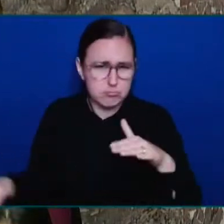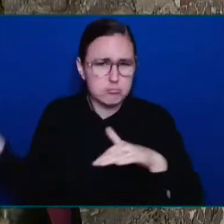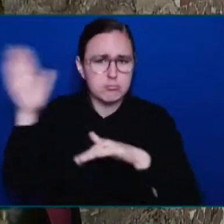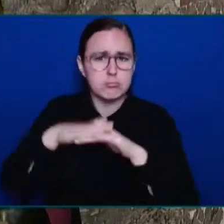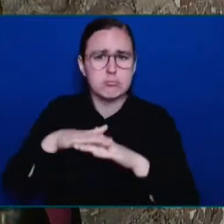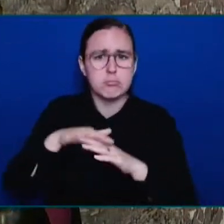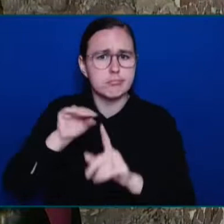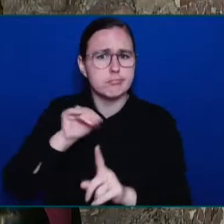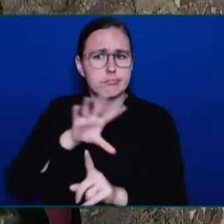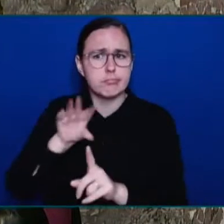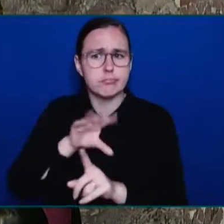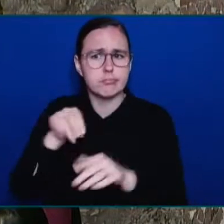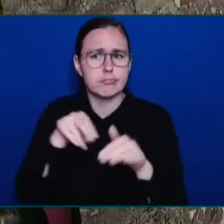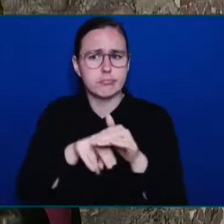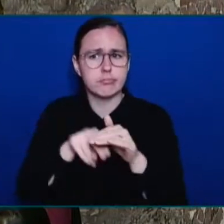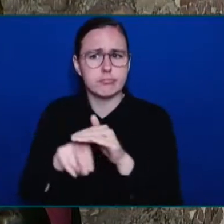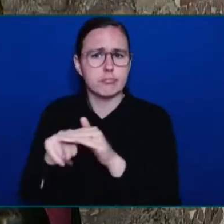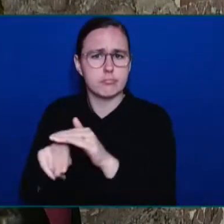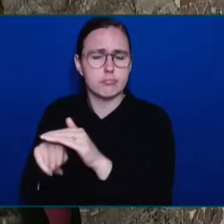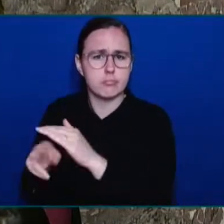We added, Honourable Speaker,